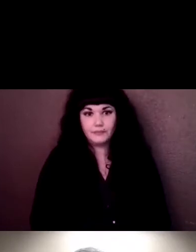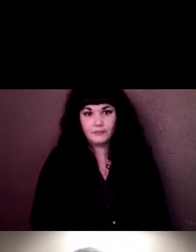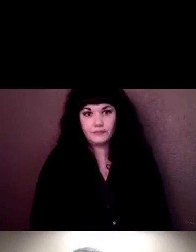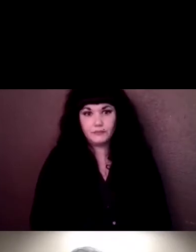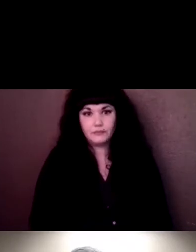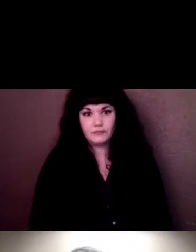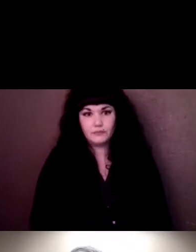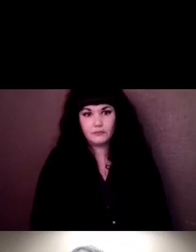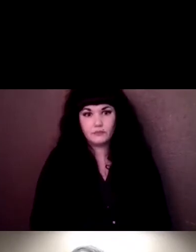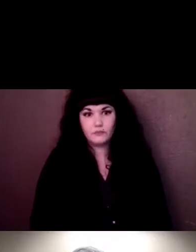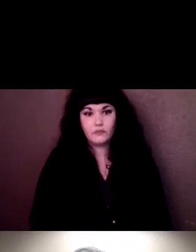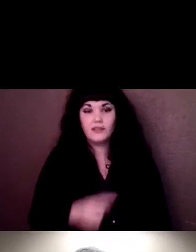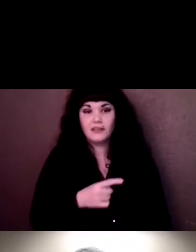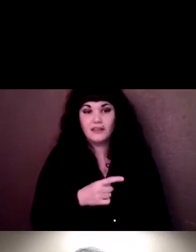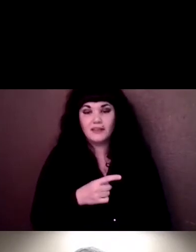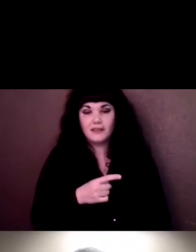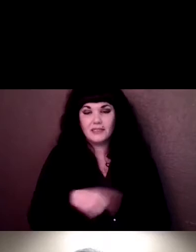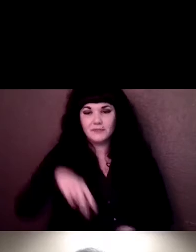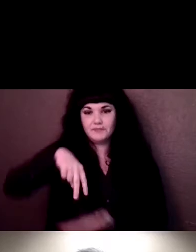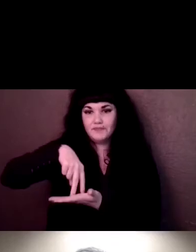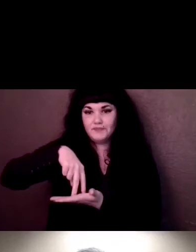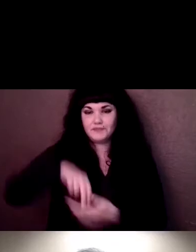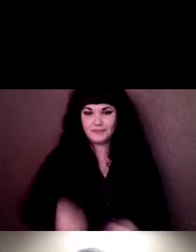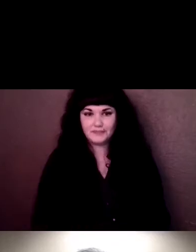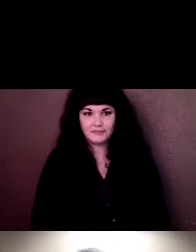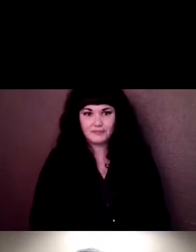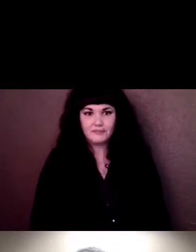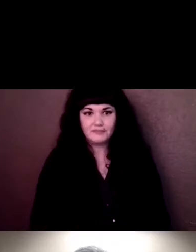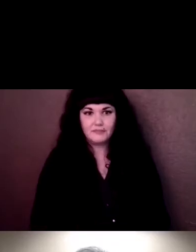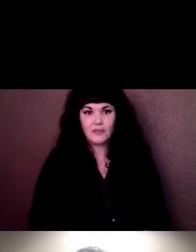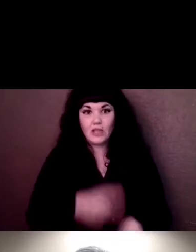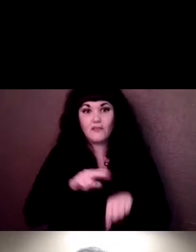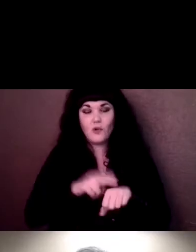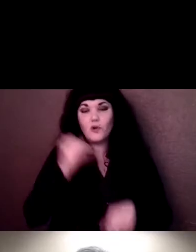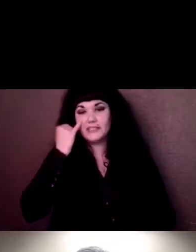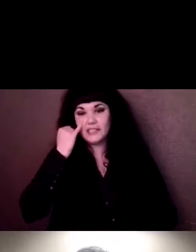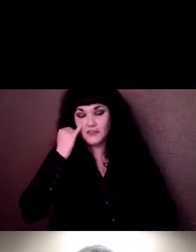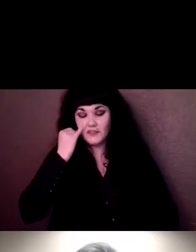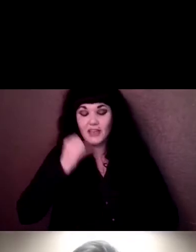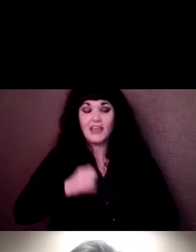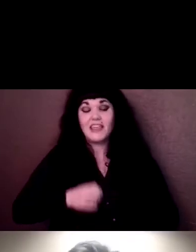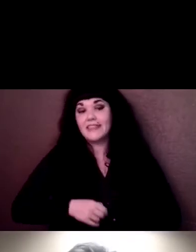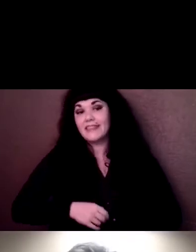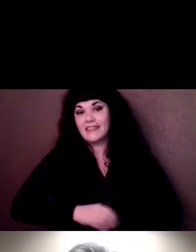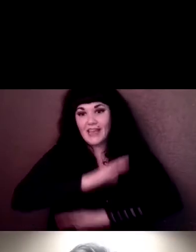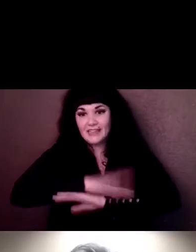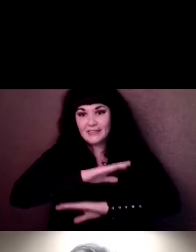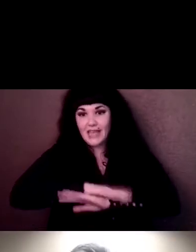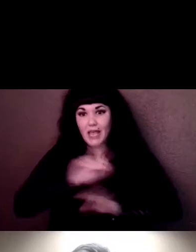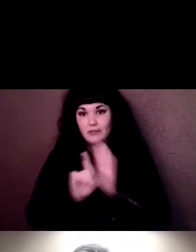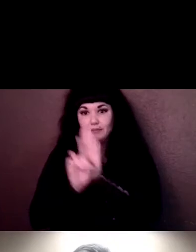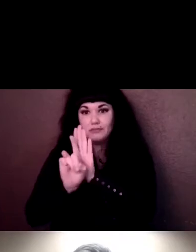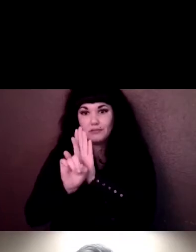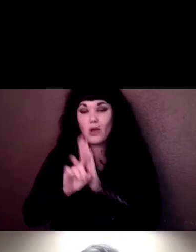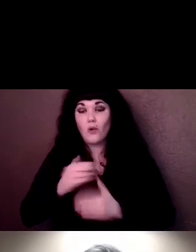And this is an upright view of Drew, which of course, if I took away the table and the vent, you'd say, well, wait a minute, this guy's not